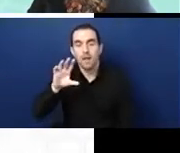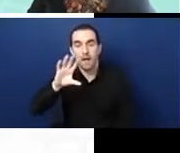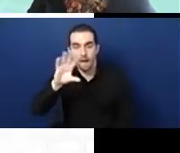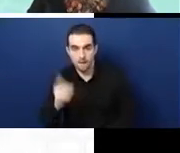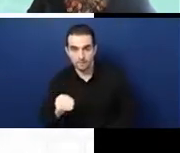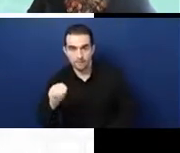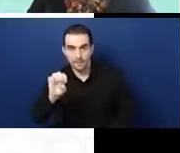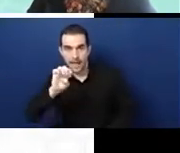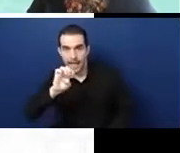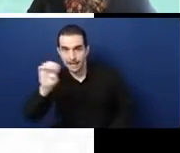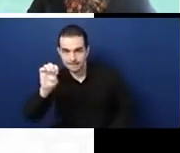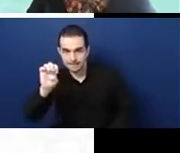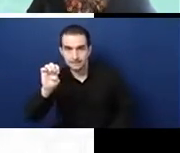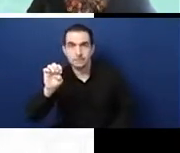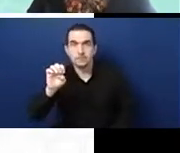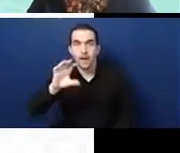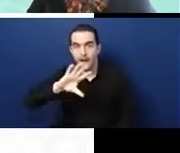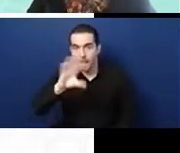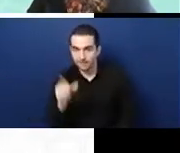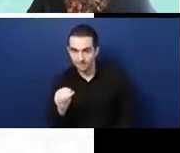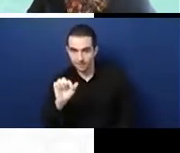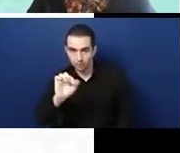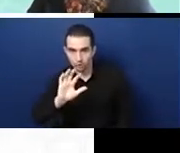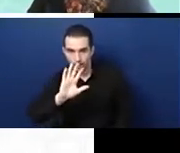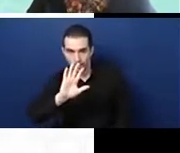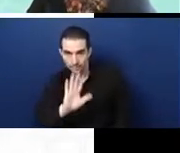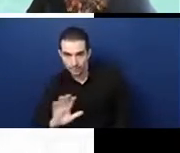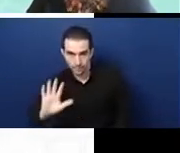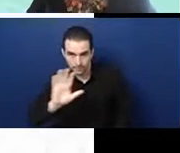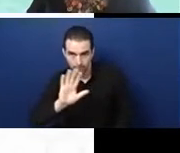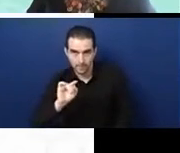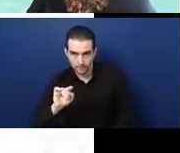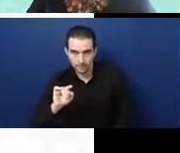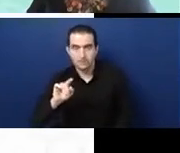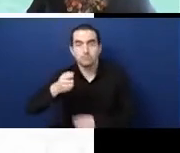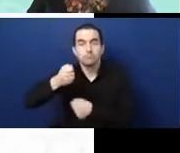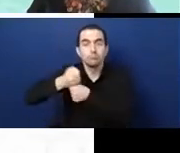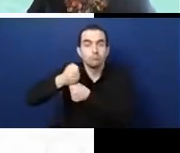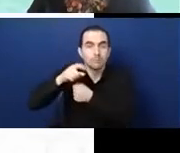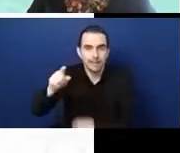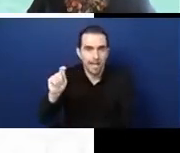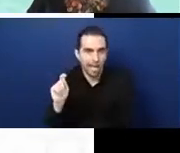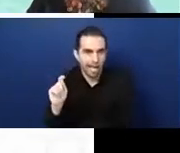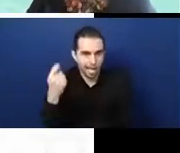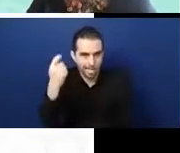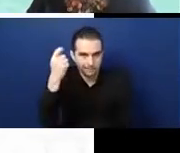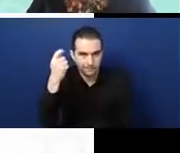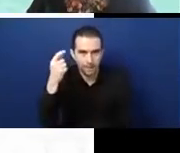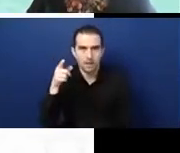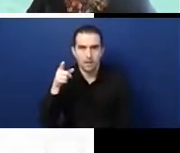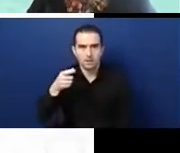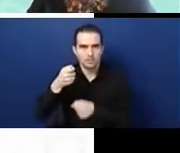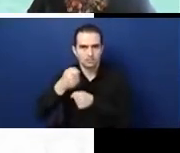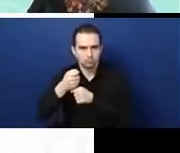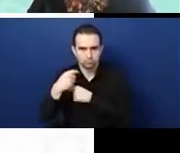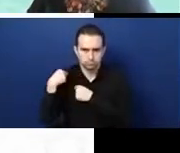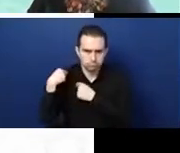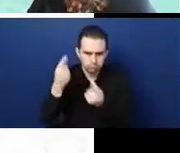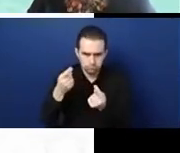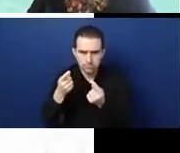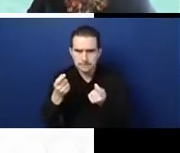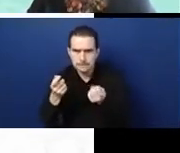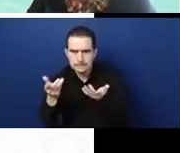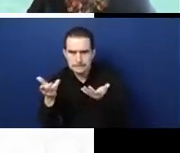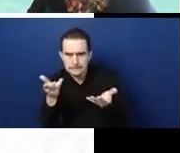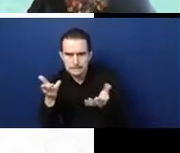organizations, including Child Helpline, Humanity and Inclusion, Catholic Relief